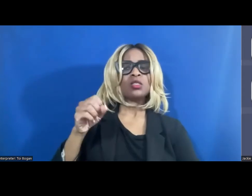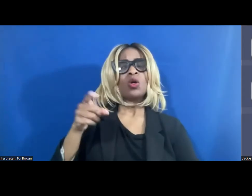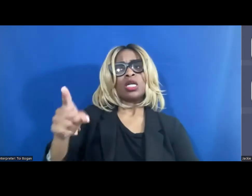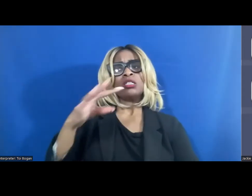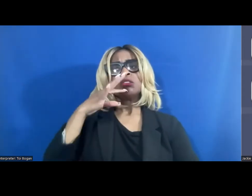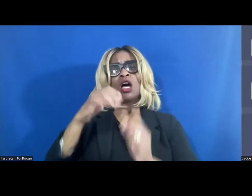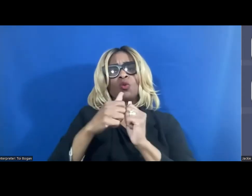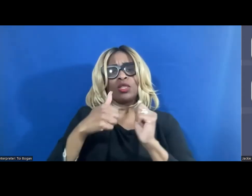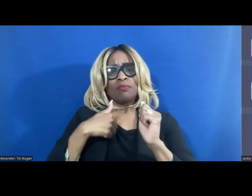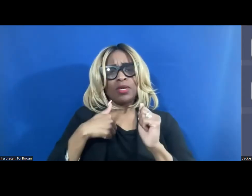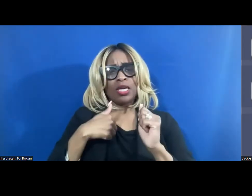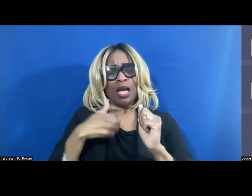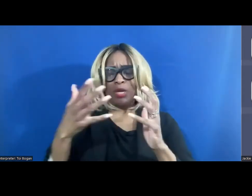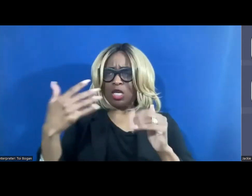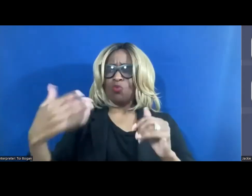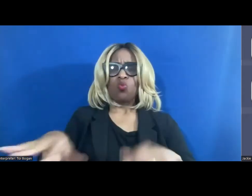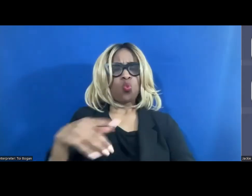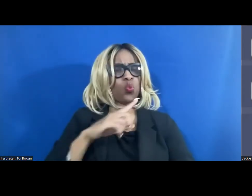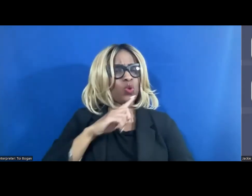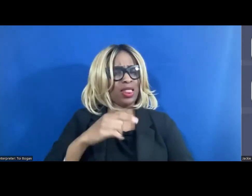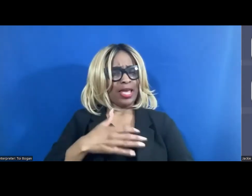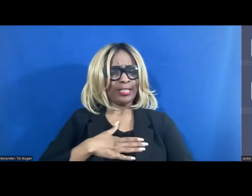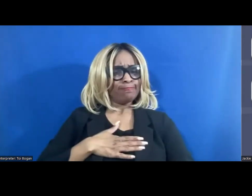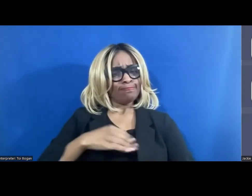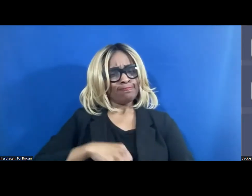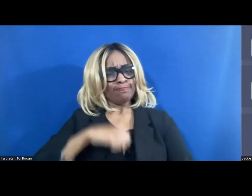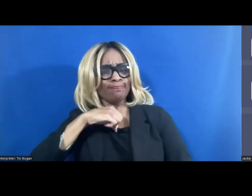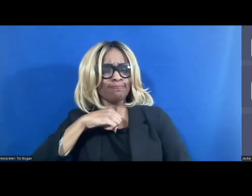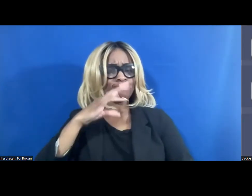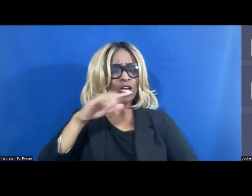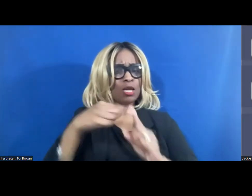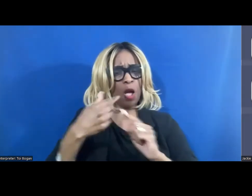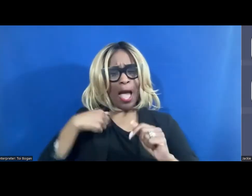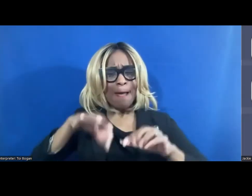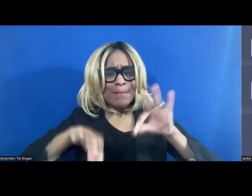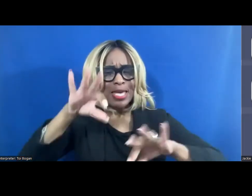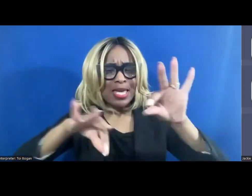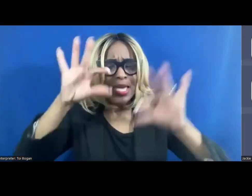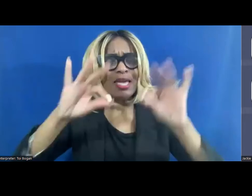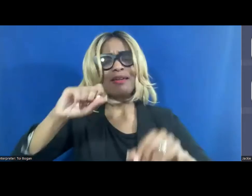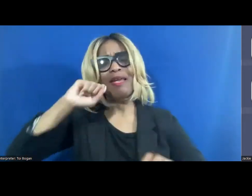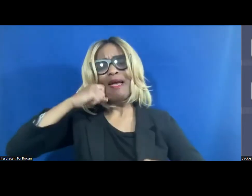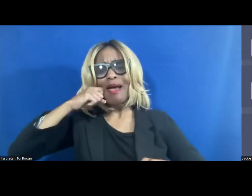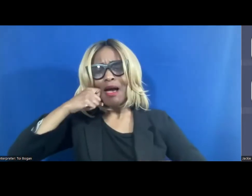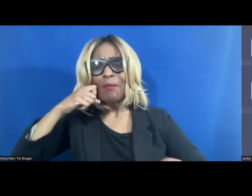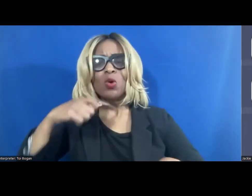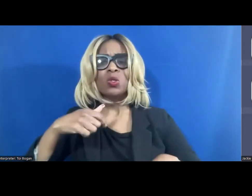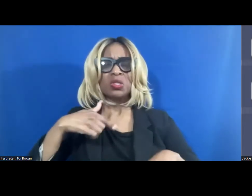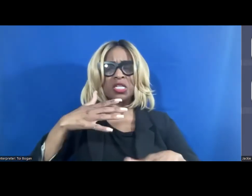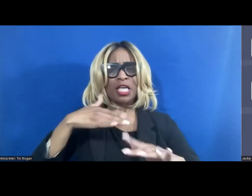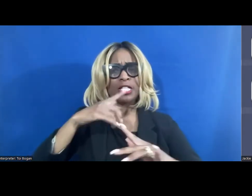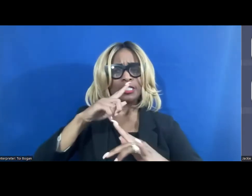I mean, he had so much pride when he was talking about the apples that he picks, and talking about how, you know, there's a